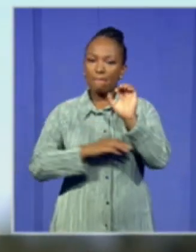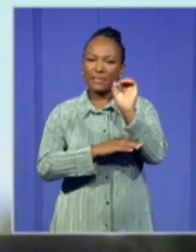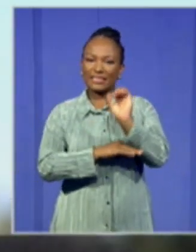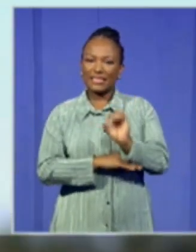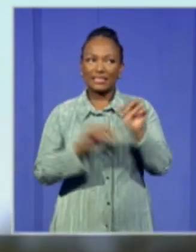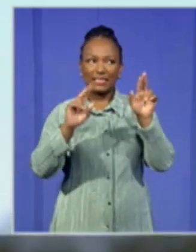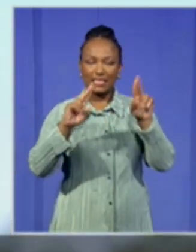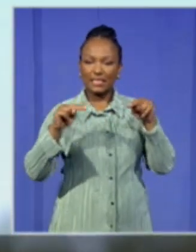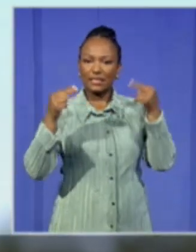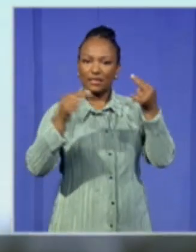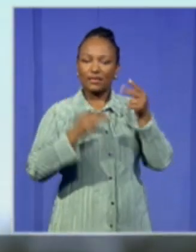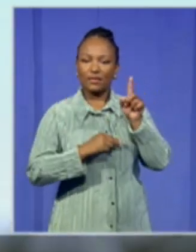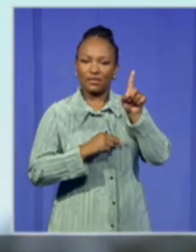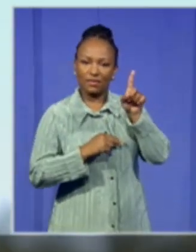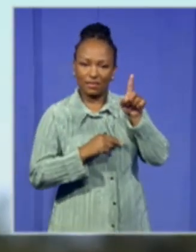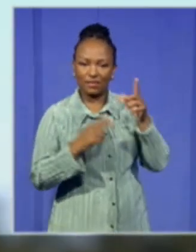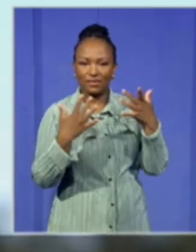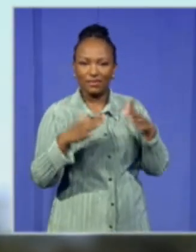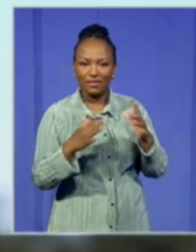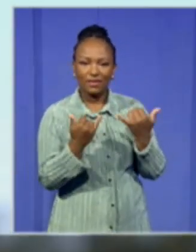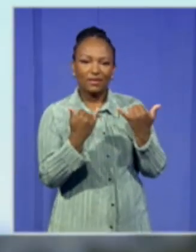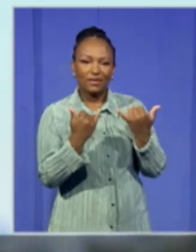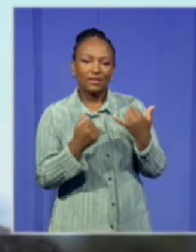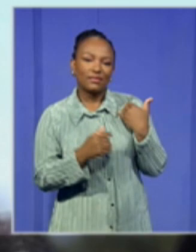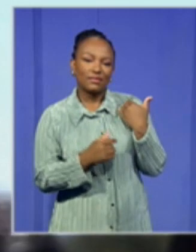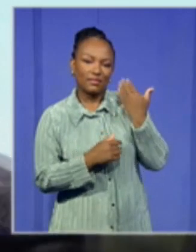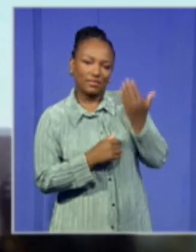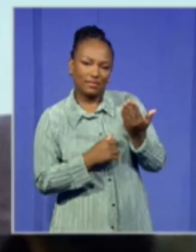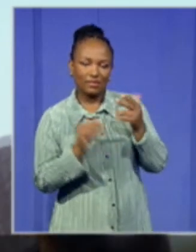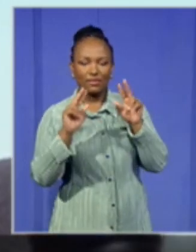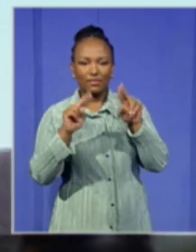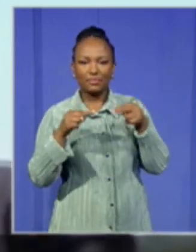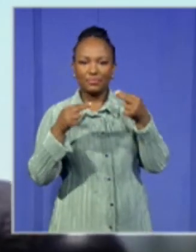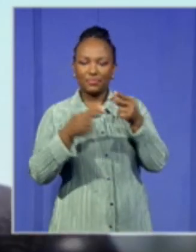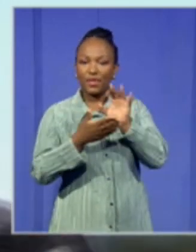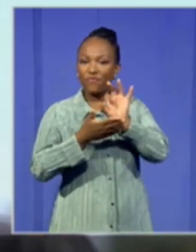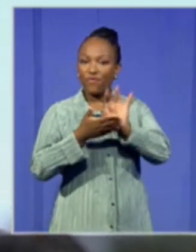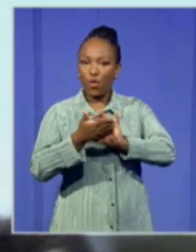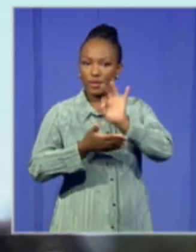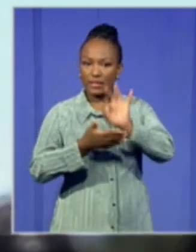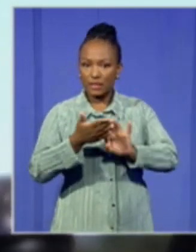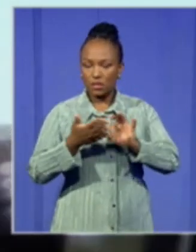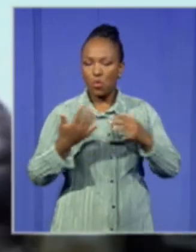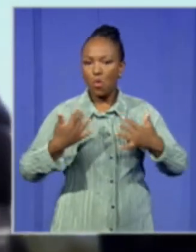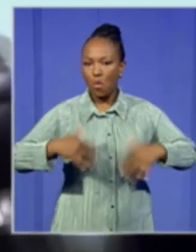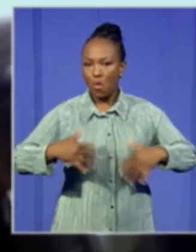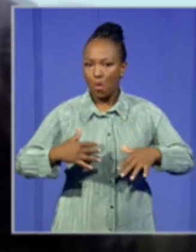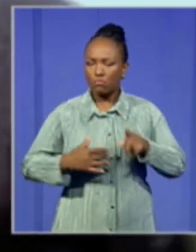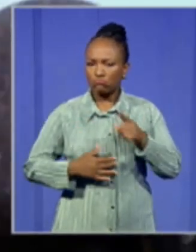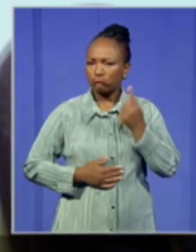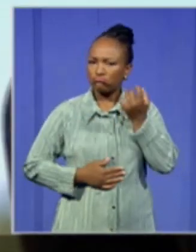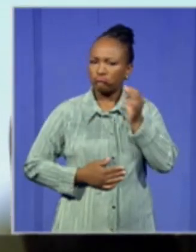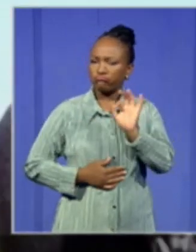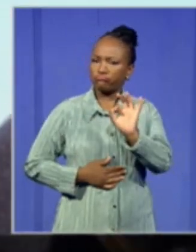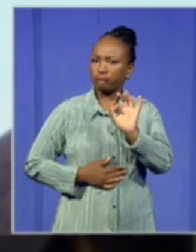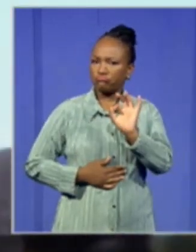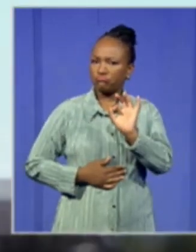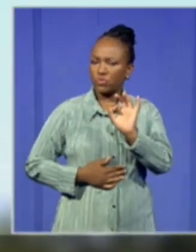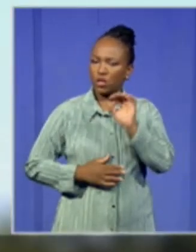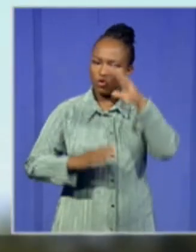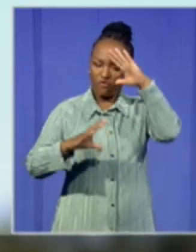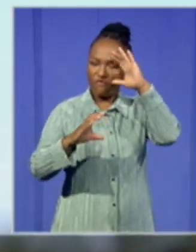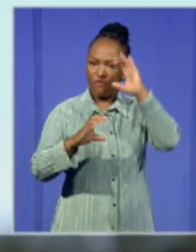They are the most populous. They contribute a lot to the national vote share. It just makes more sense and logic to